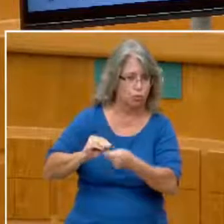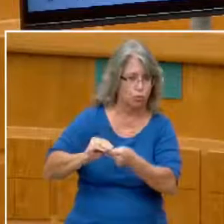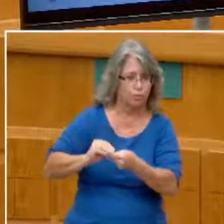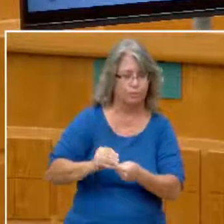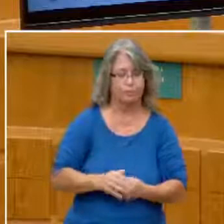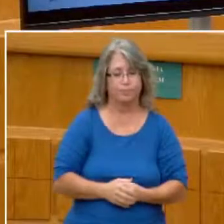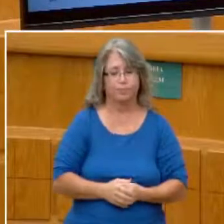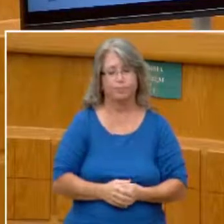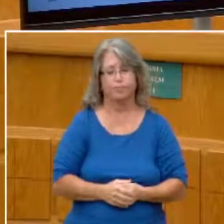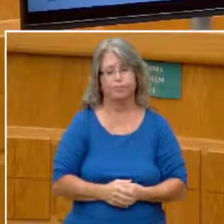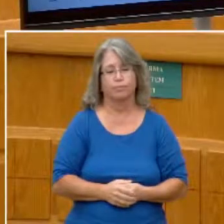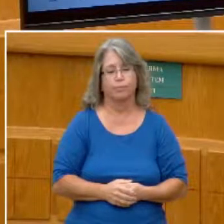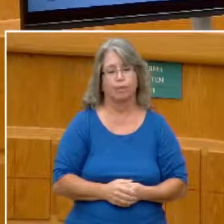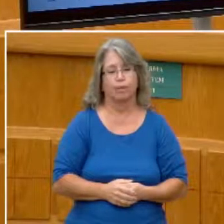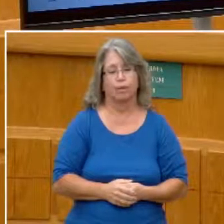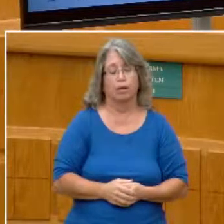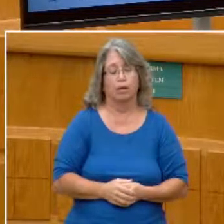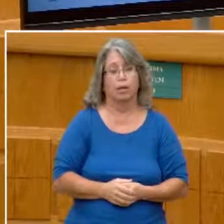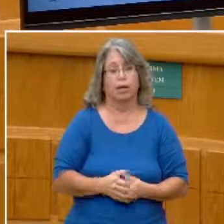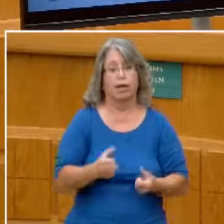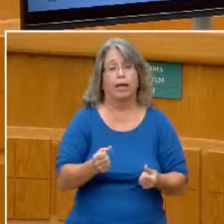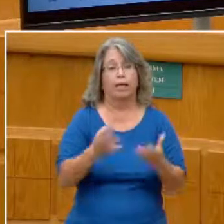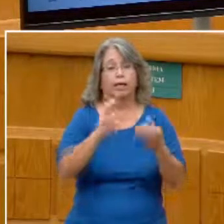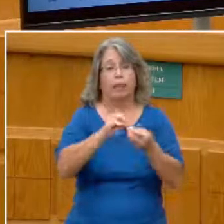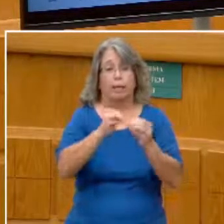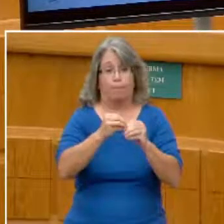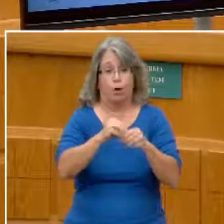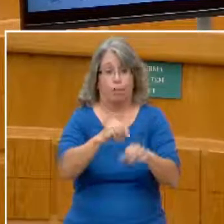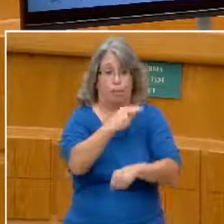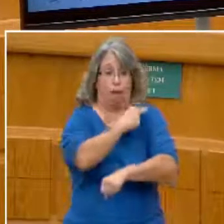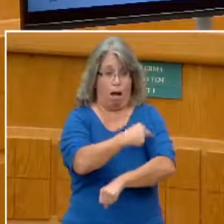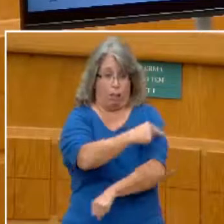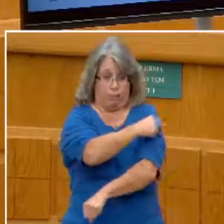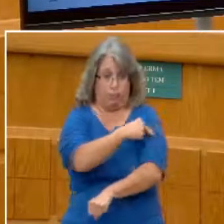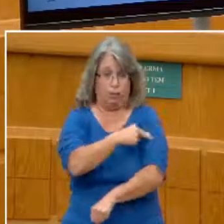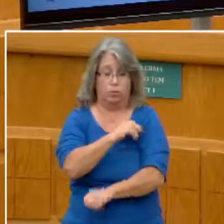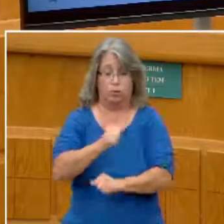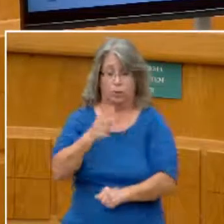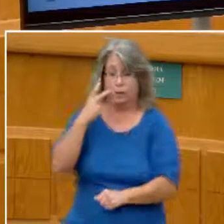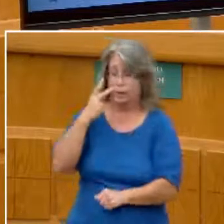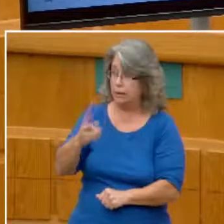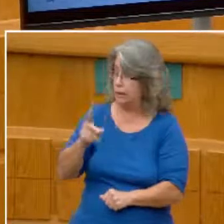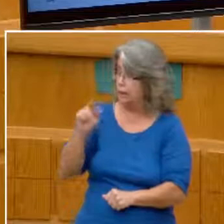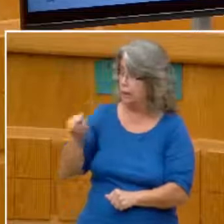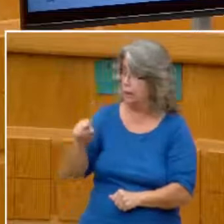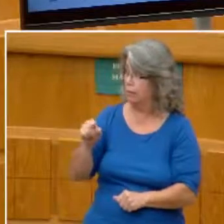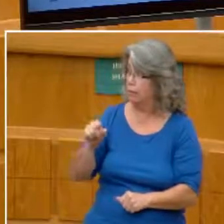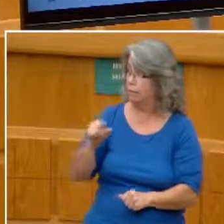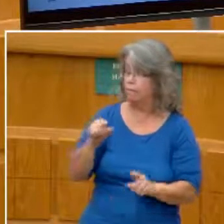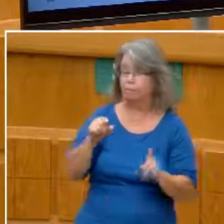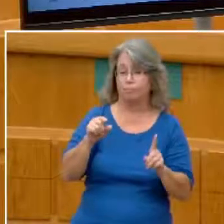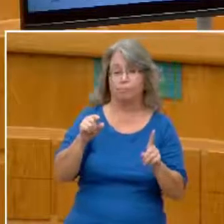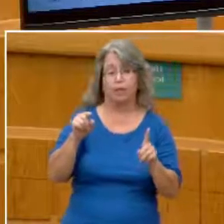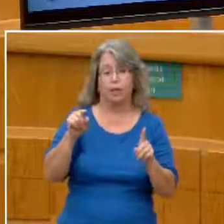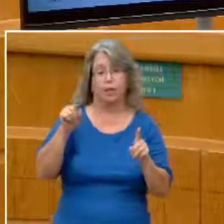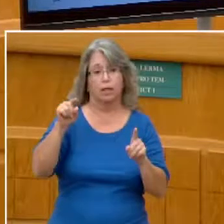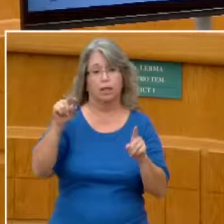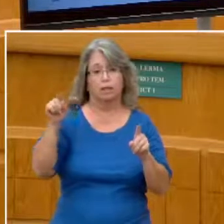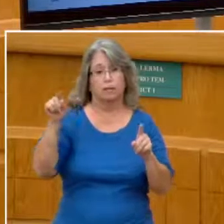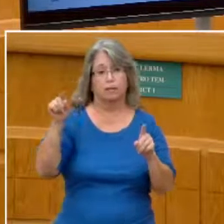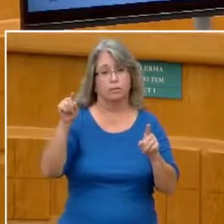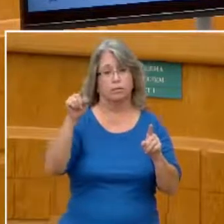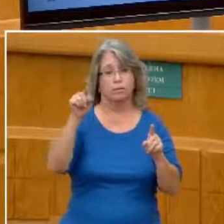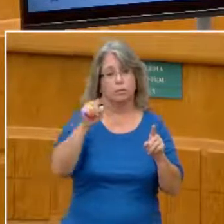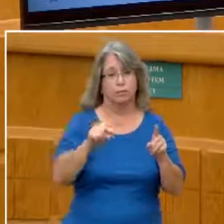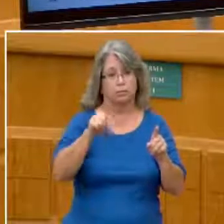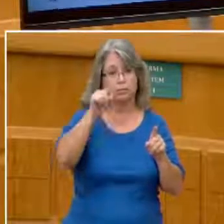The hospitalizations for COVID-19 patients, as you can see on this slide, the graph looks like it's